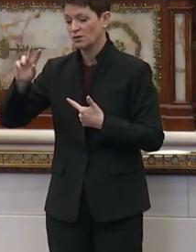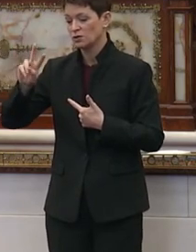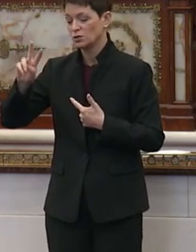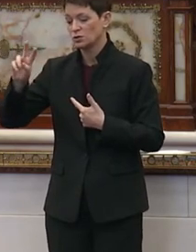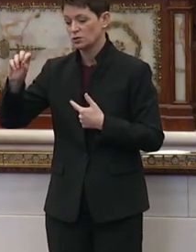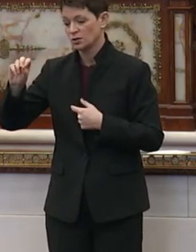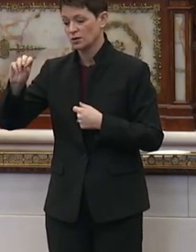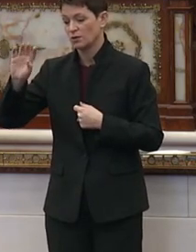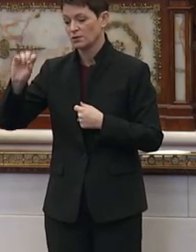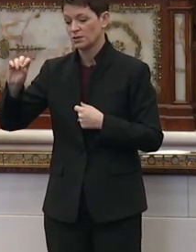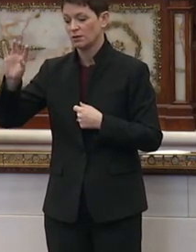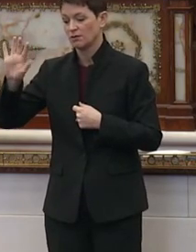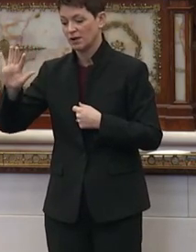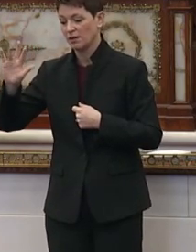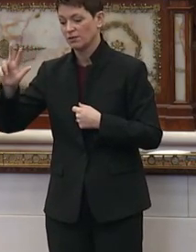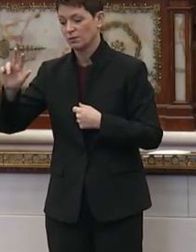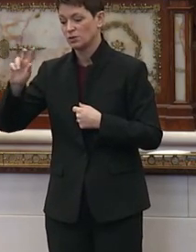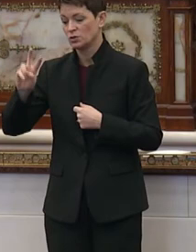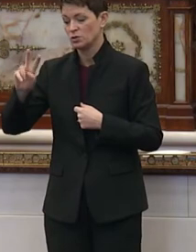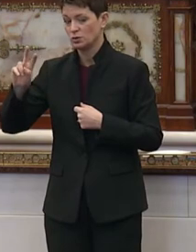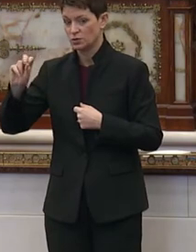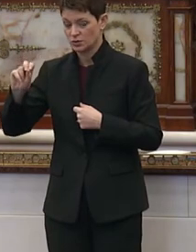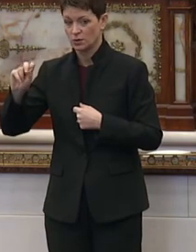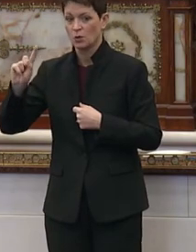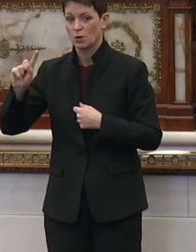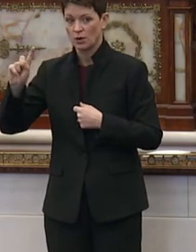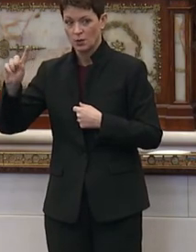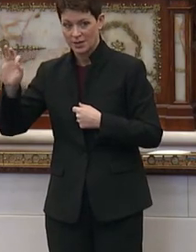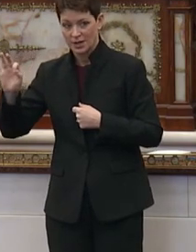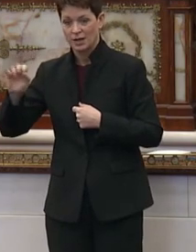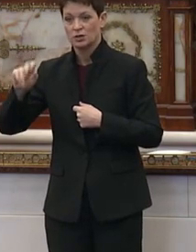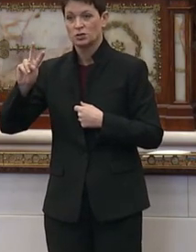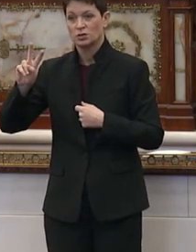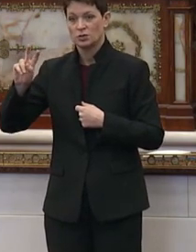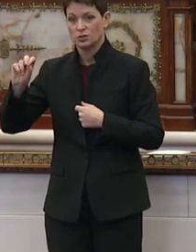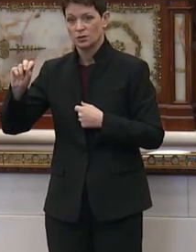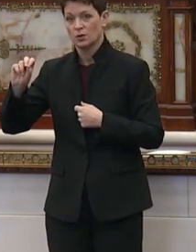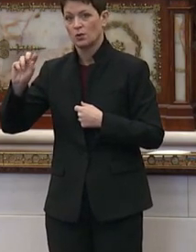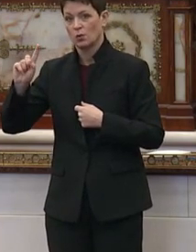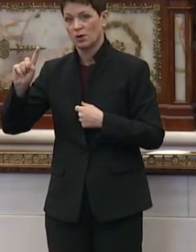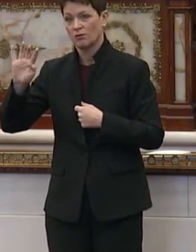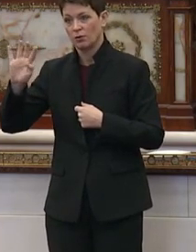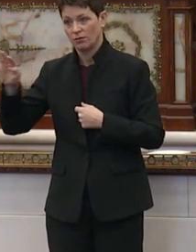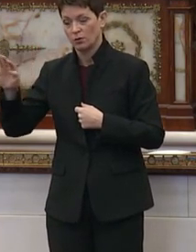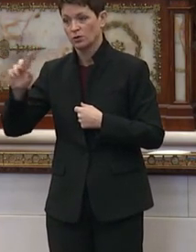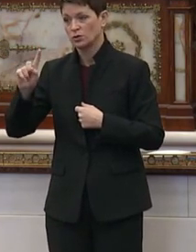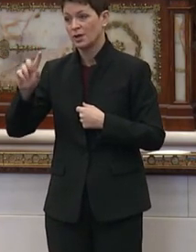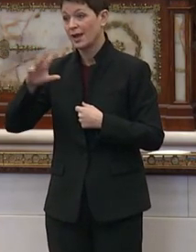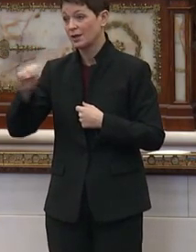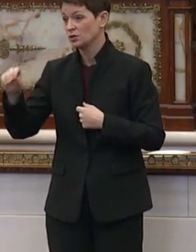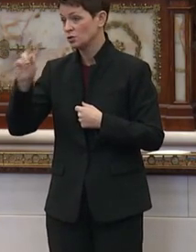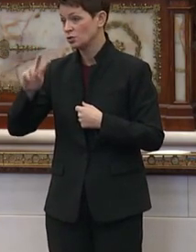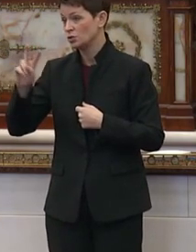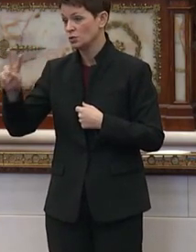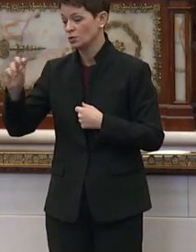220045, 220053, 220119, 220144,